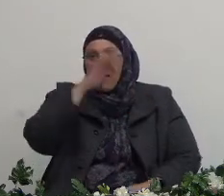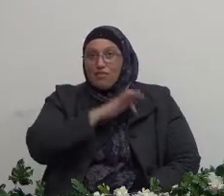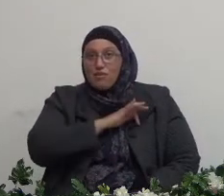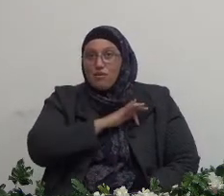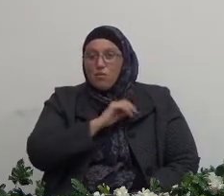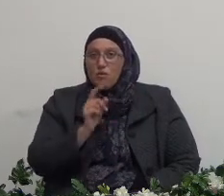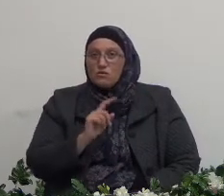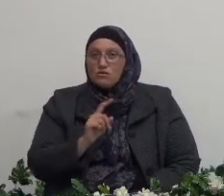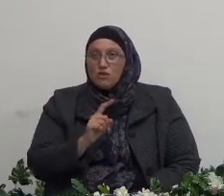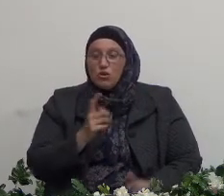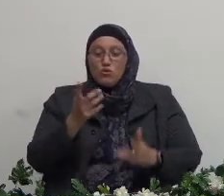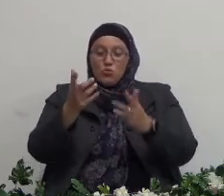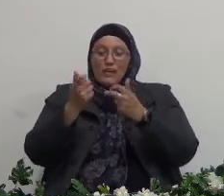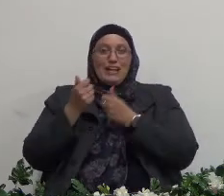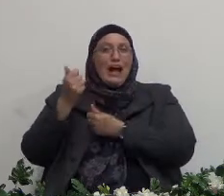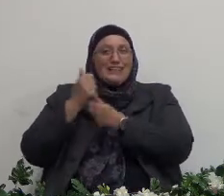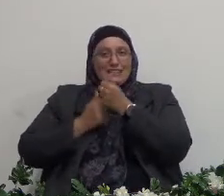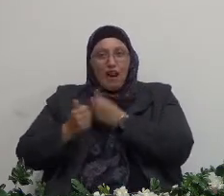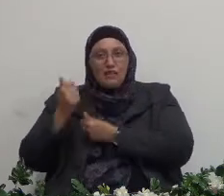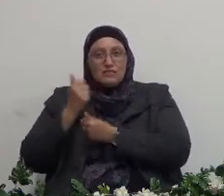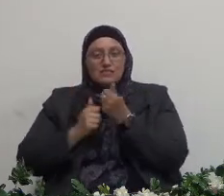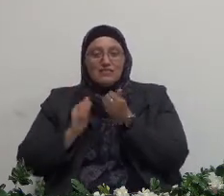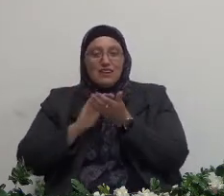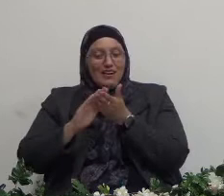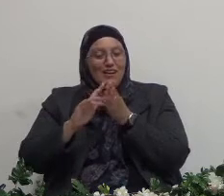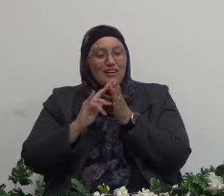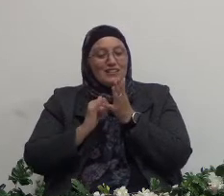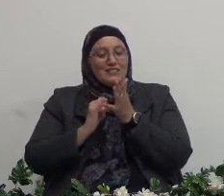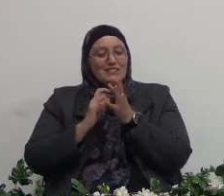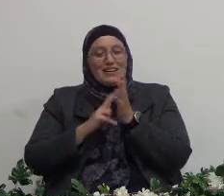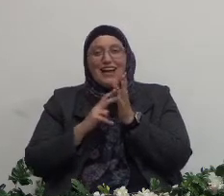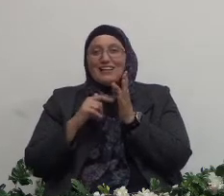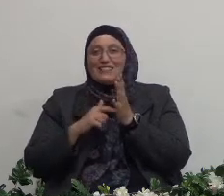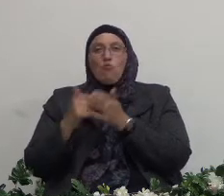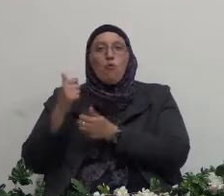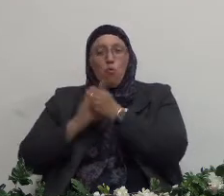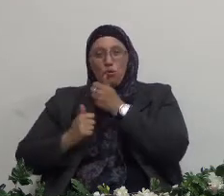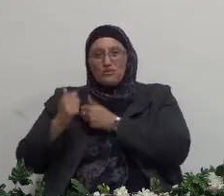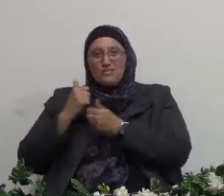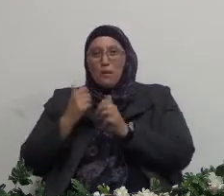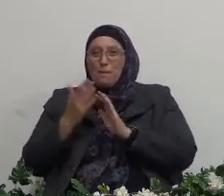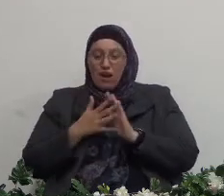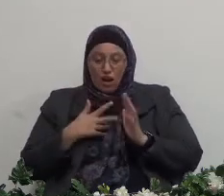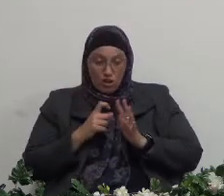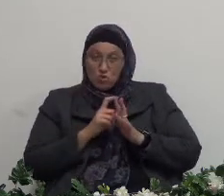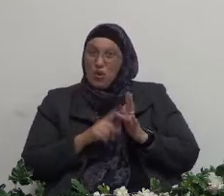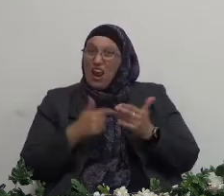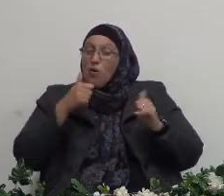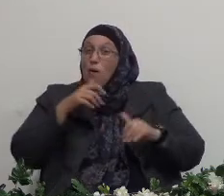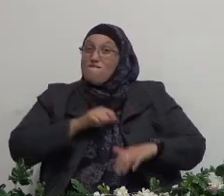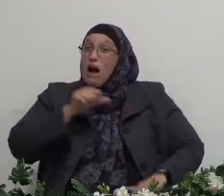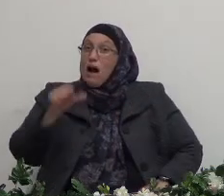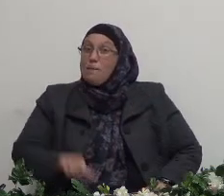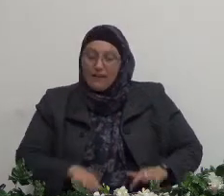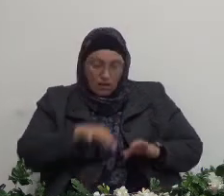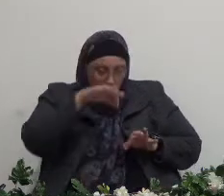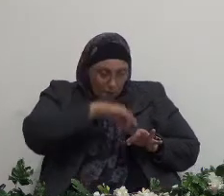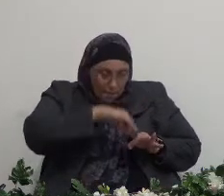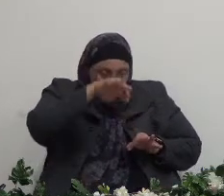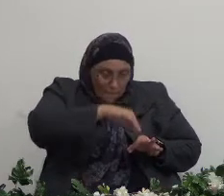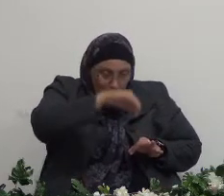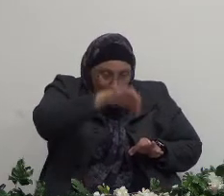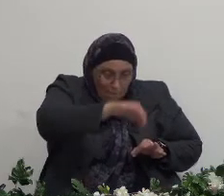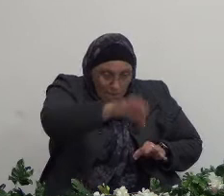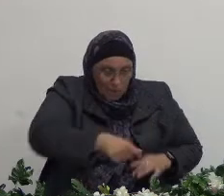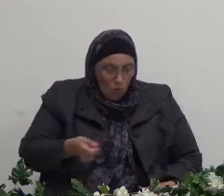to do good deeds. So I need to sow the good deeds so I can reap them in the hereafter. And this month,